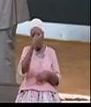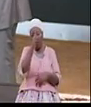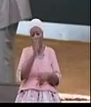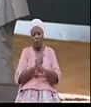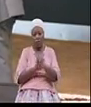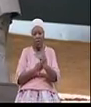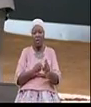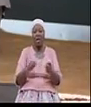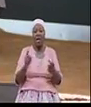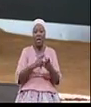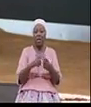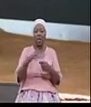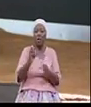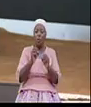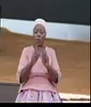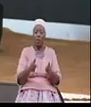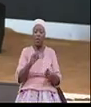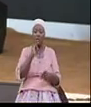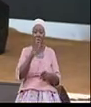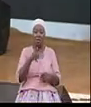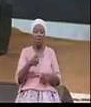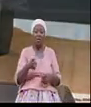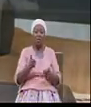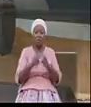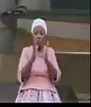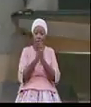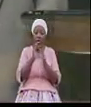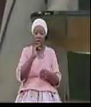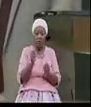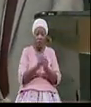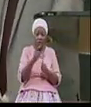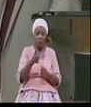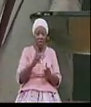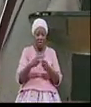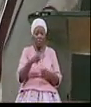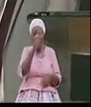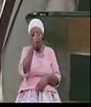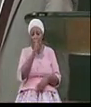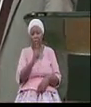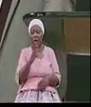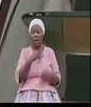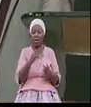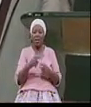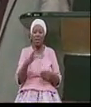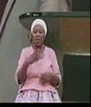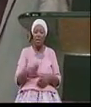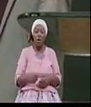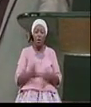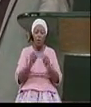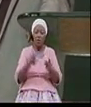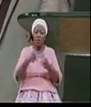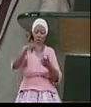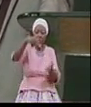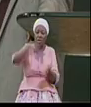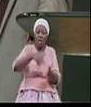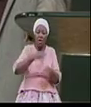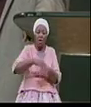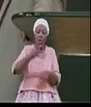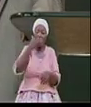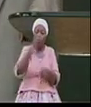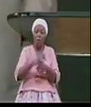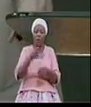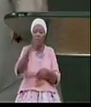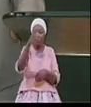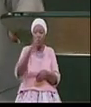The opportunity to pray is with you, and you are lonely. And the chance to stand on the promises of